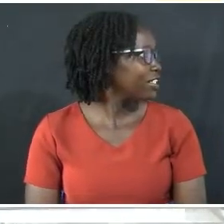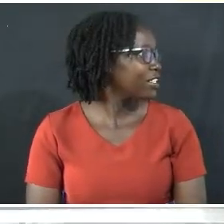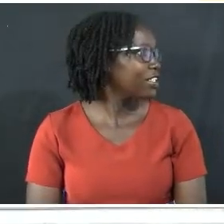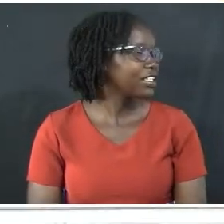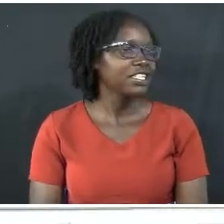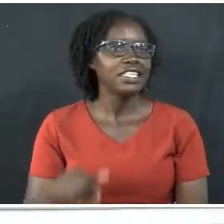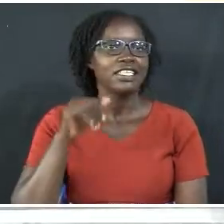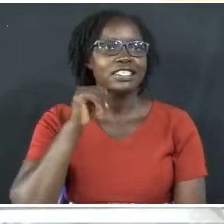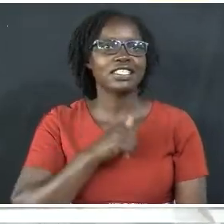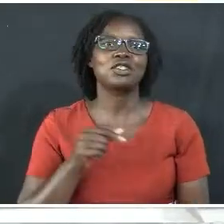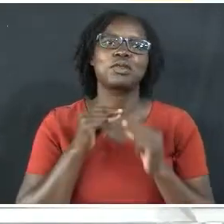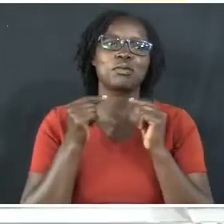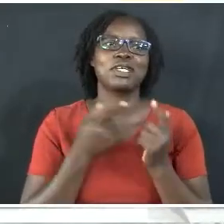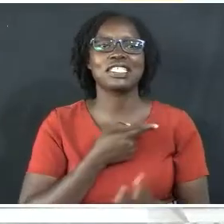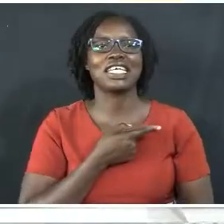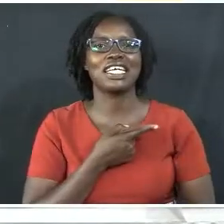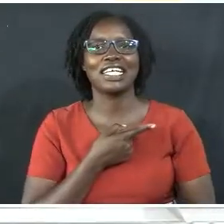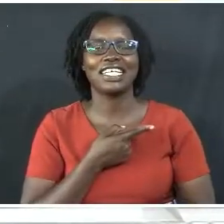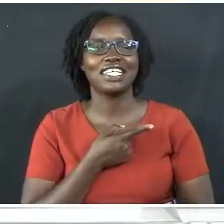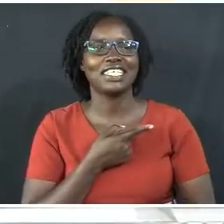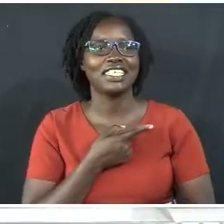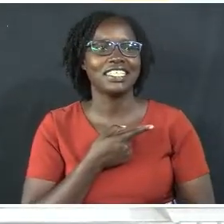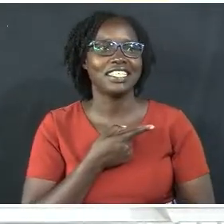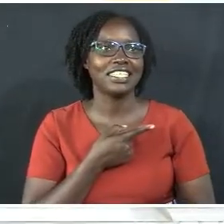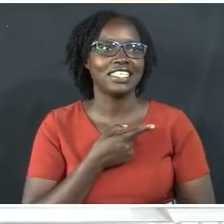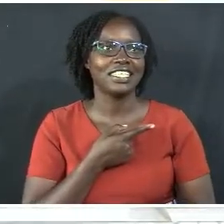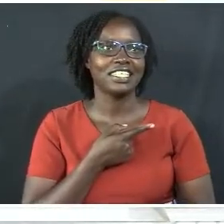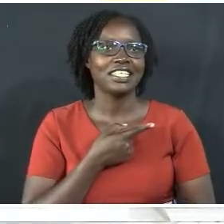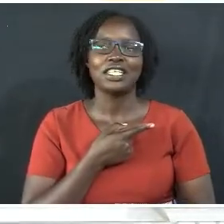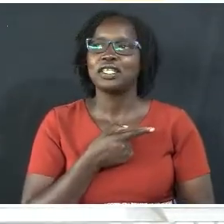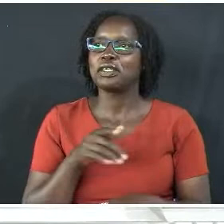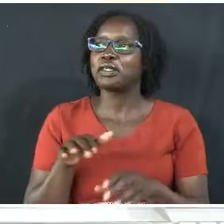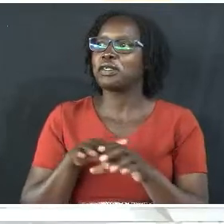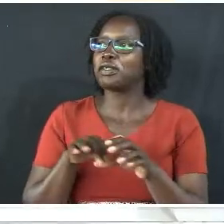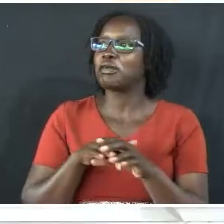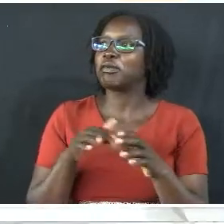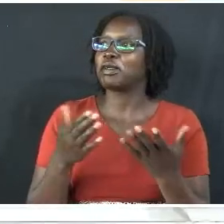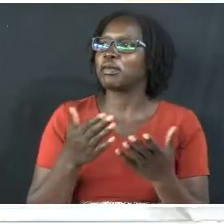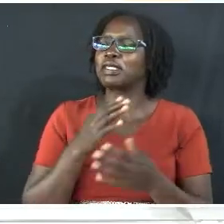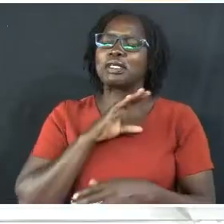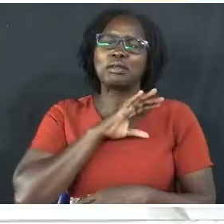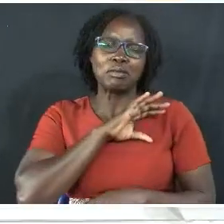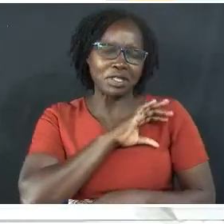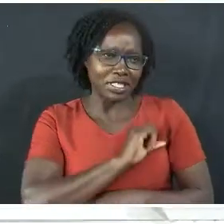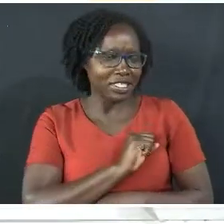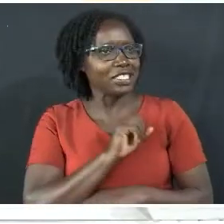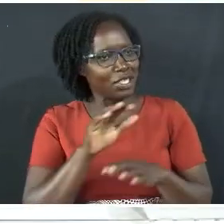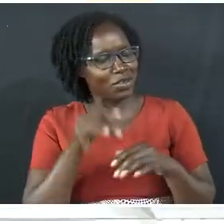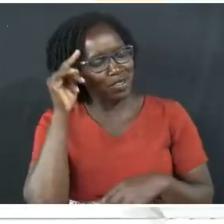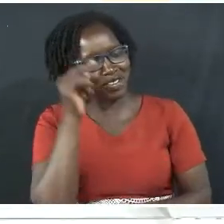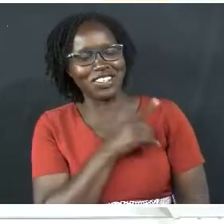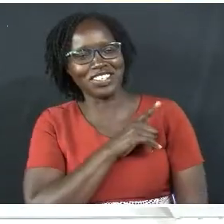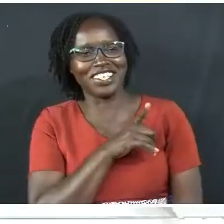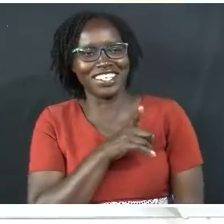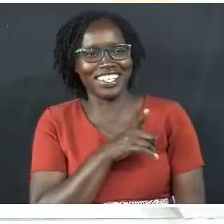It's nice to be a pastor. Your congregation will wait patiently for you